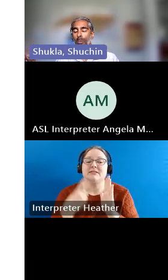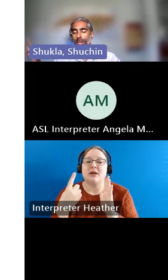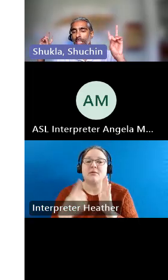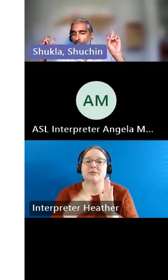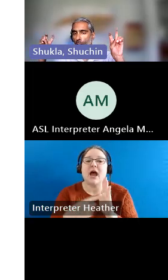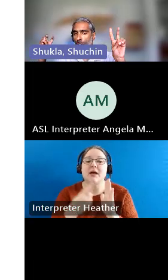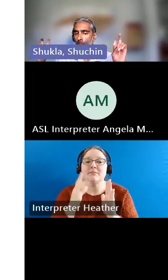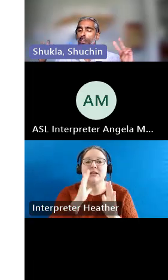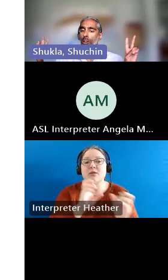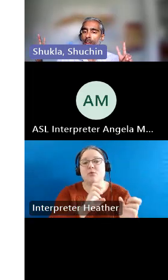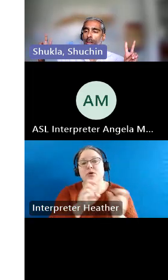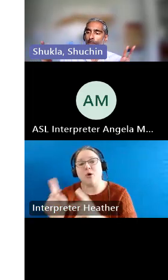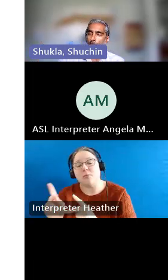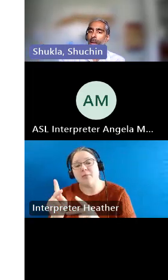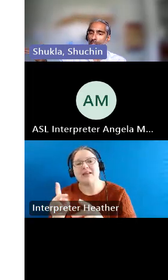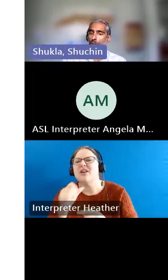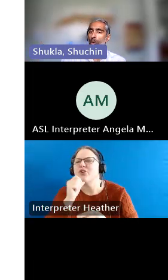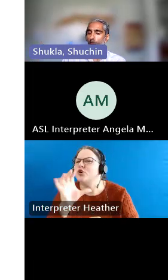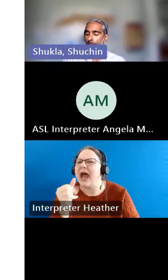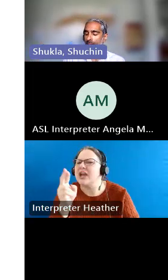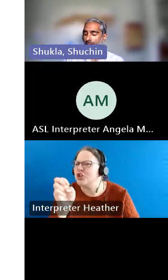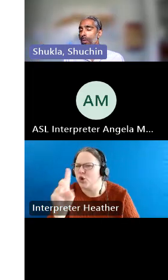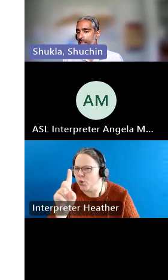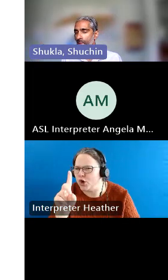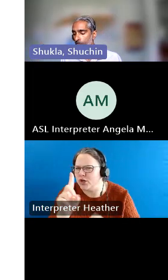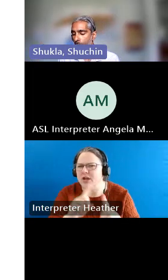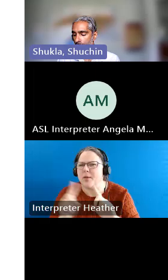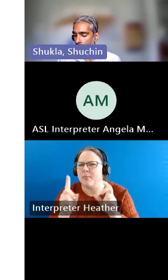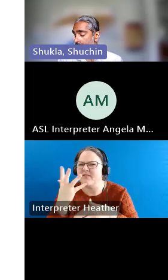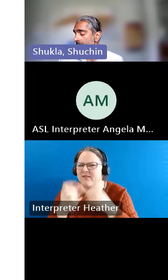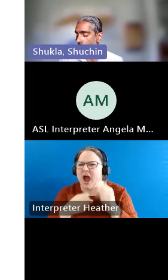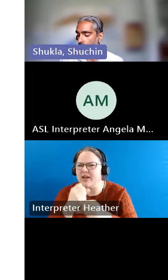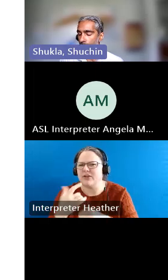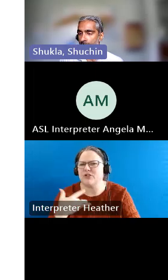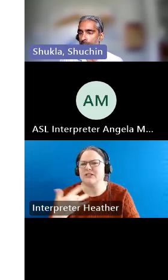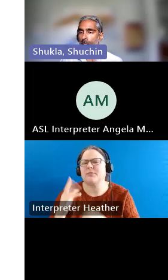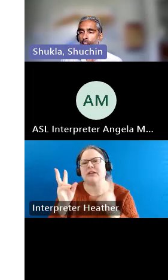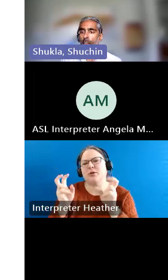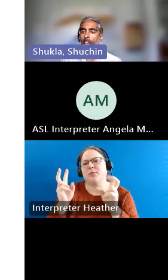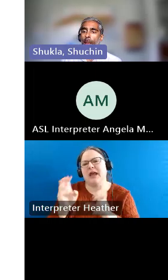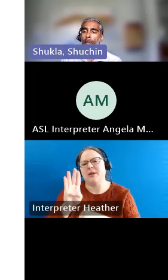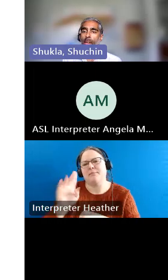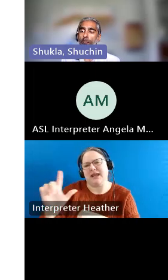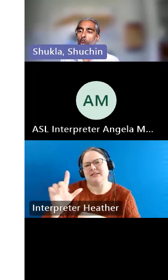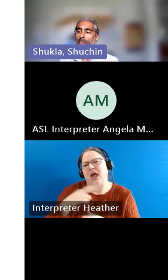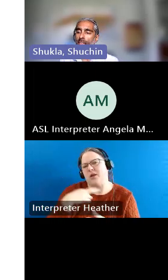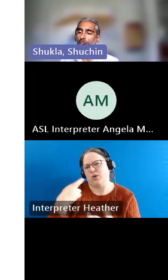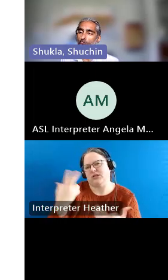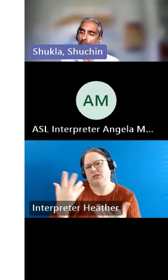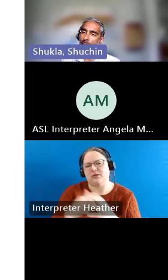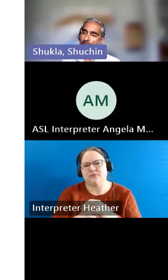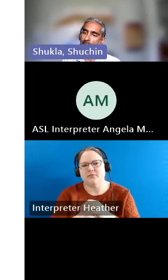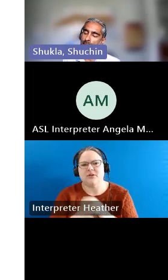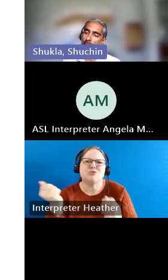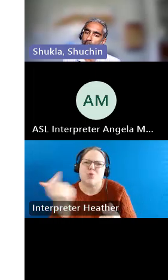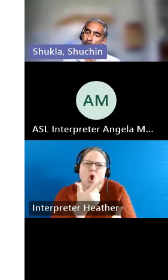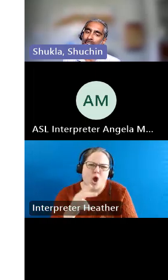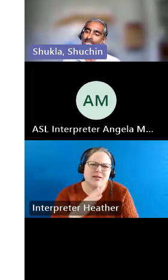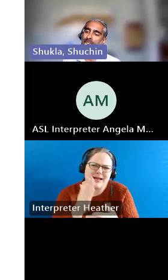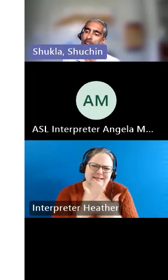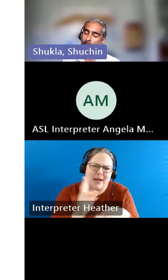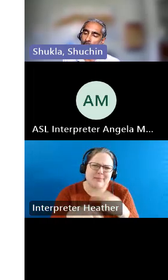population. So I wouldn't say they're cured, but they're back to a normal baseline risk, like we all are at some kind of risk. And the important thing to